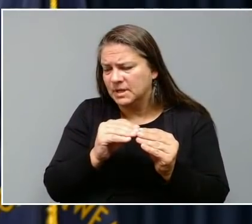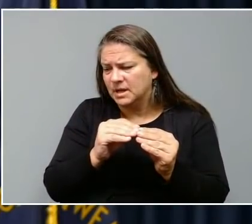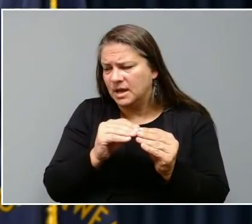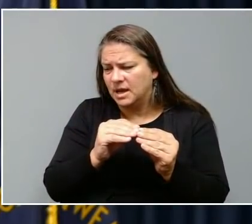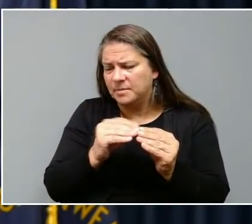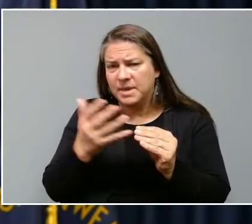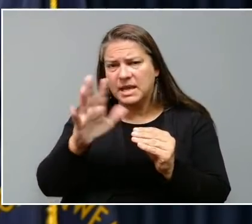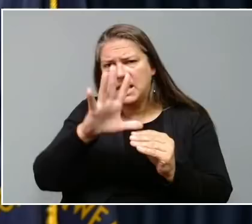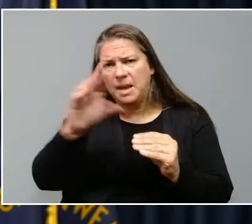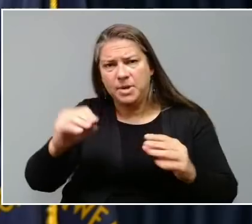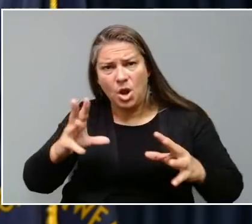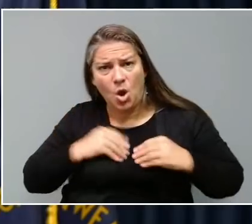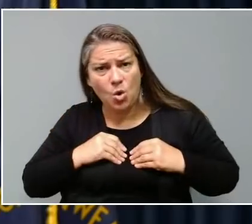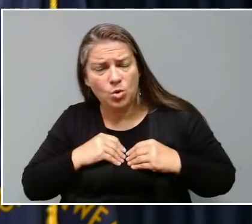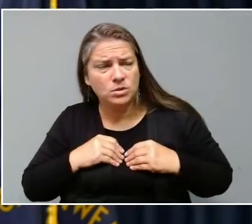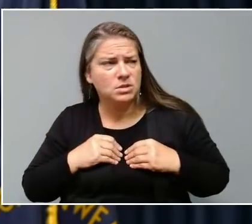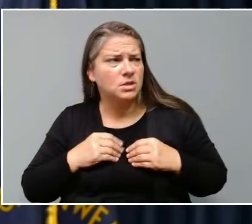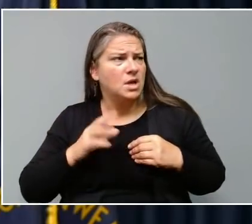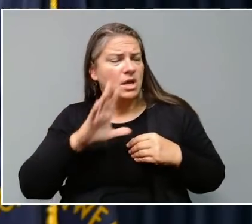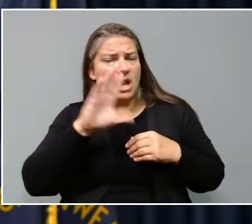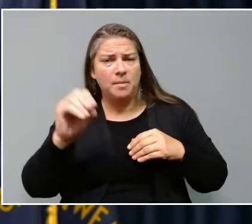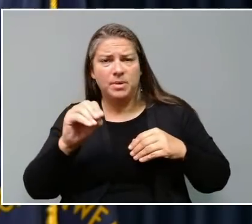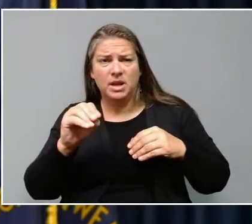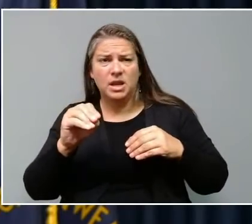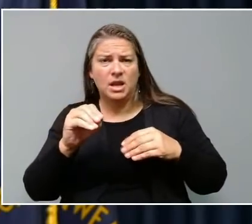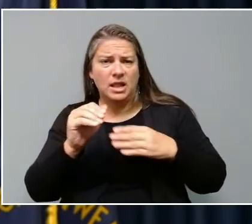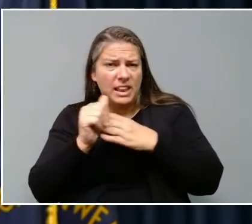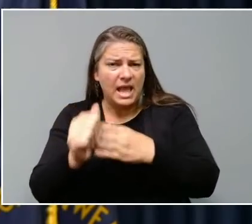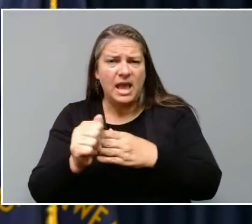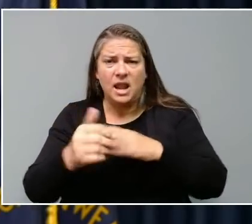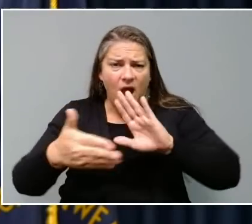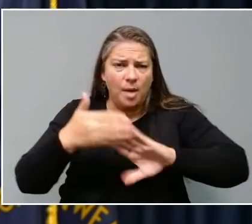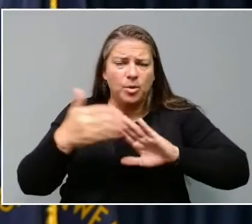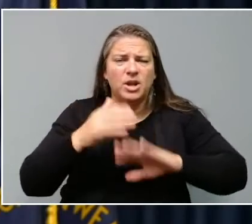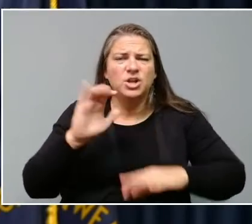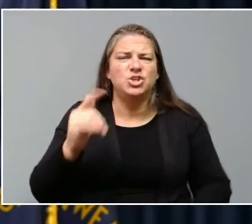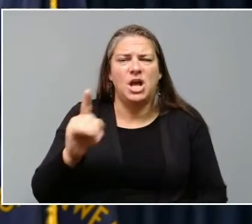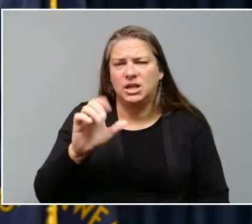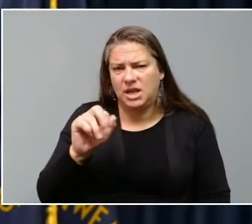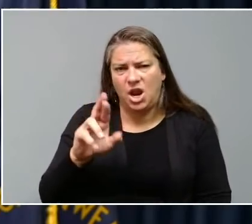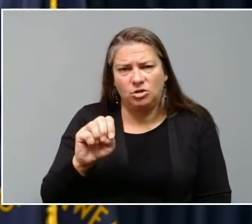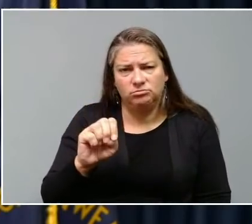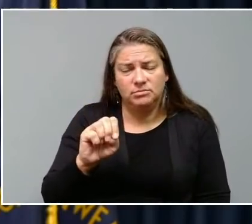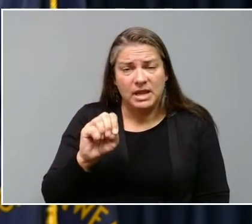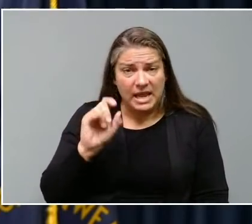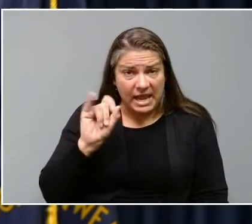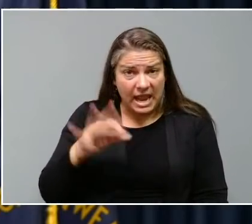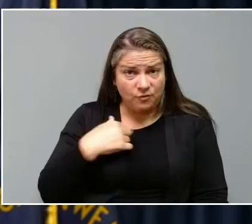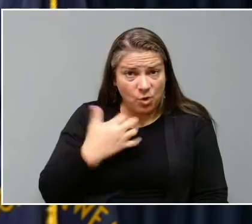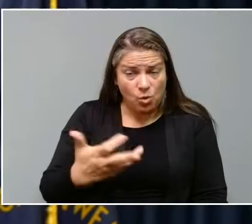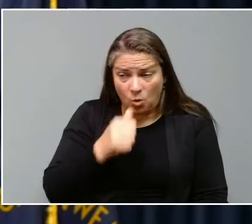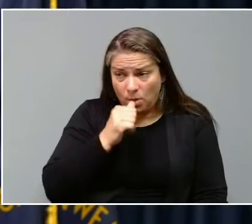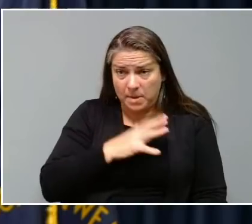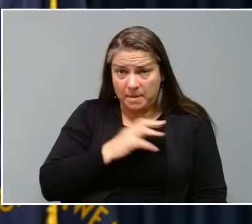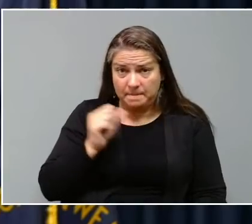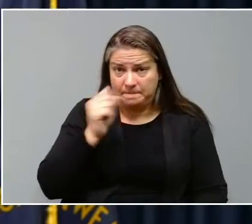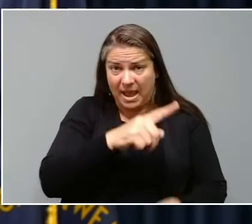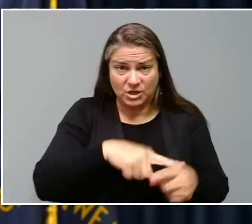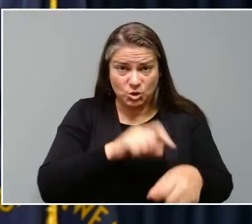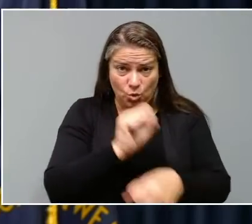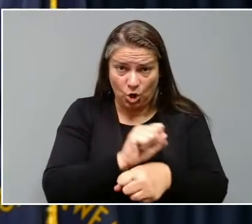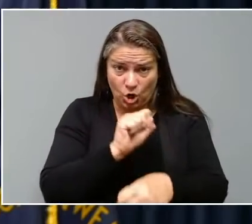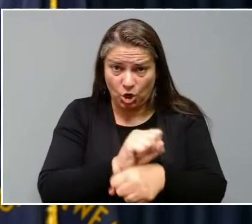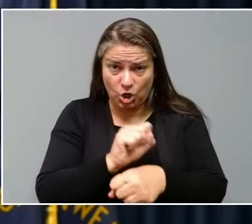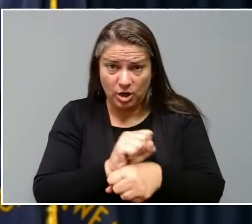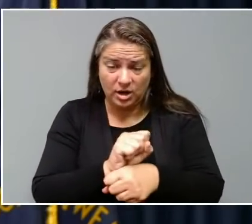company-owned, company-led, company-operated childcare if we want to get women back in the workforce at the level they